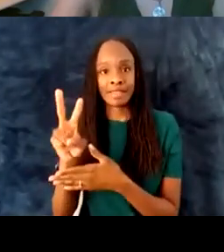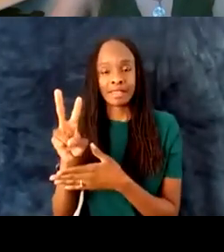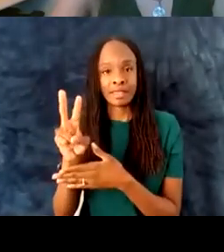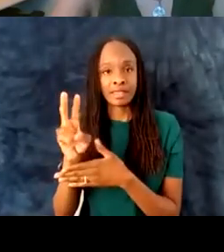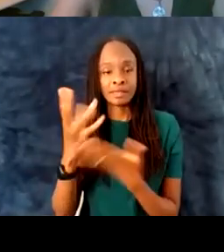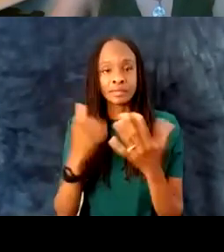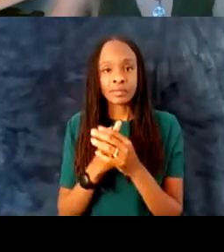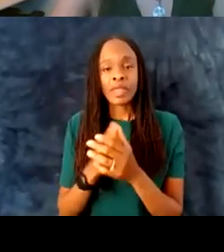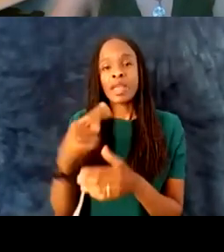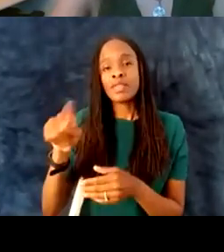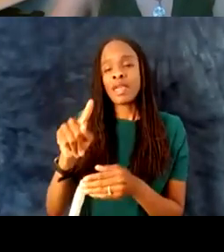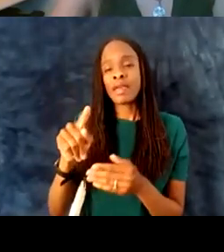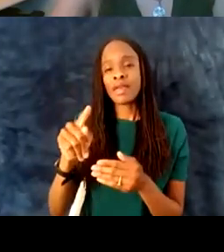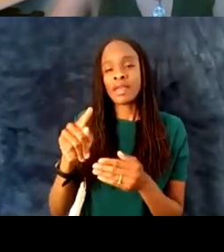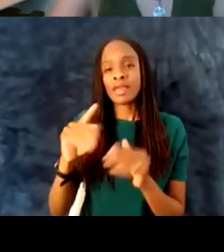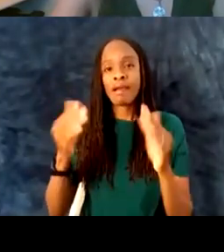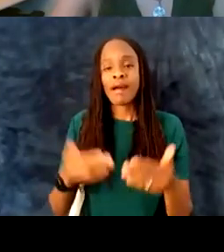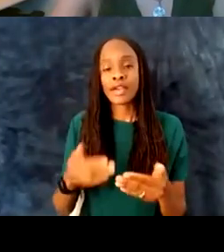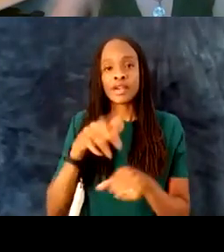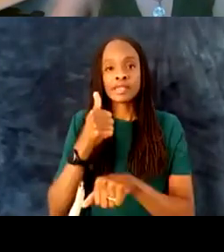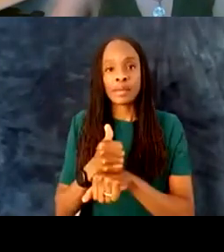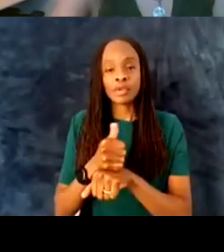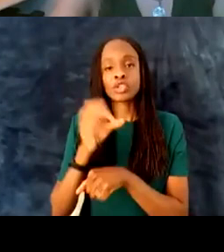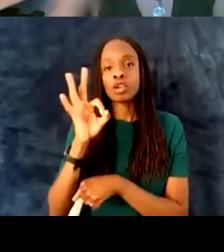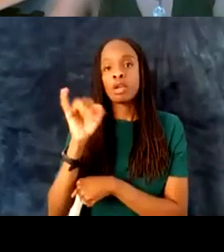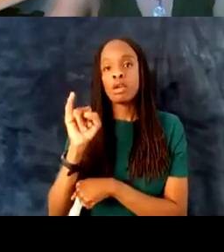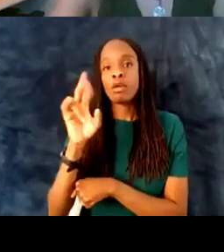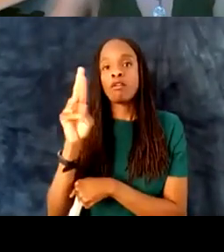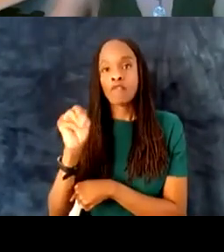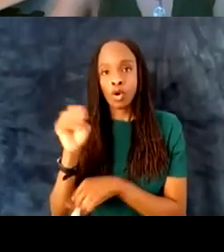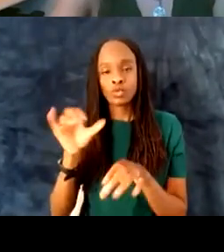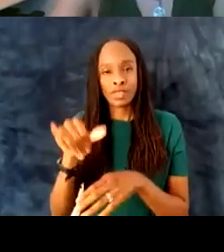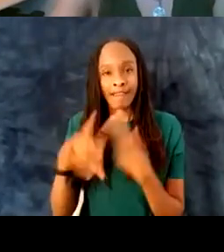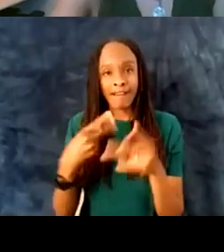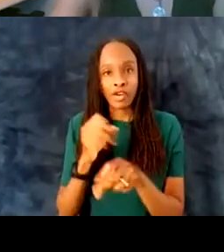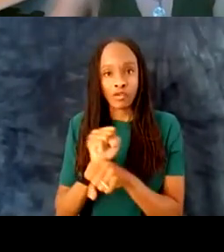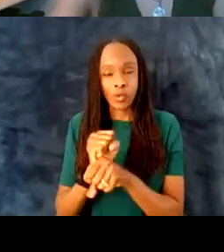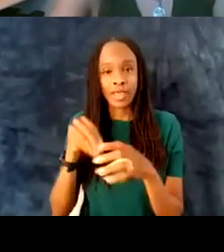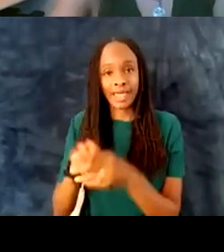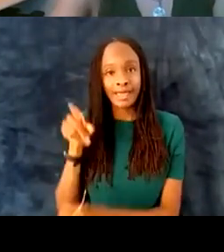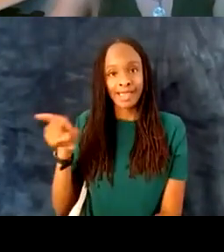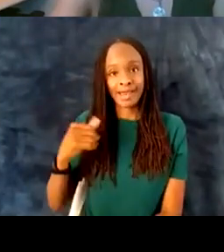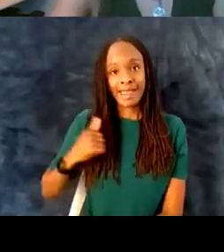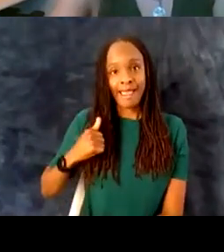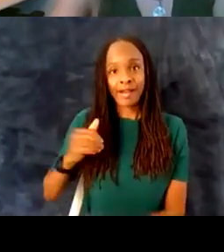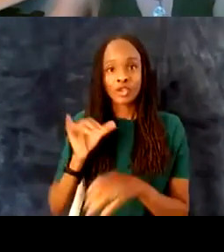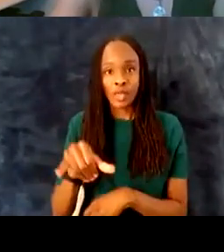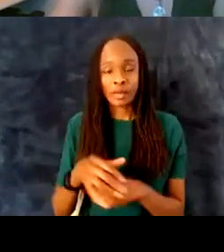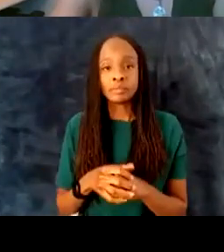they hired an established firm doing this type of work in Canada to do this.